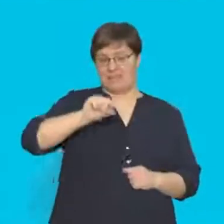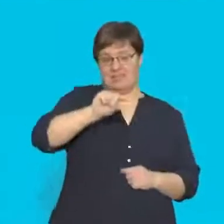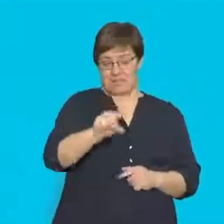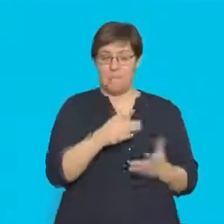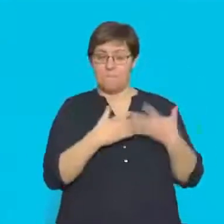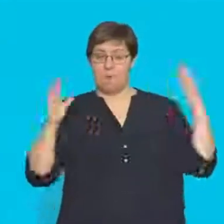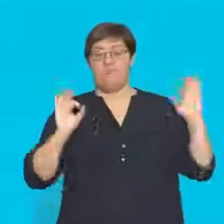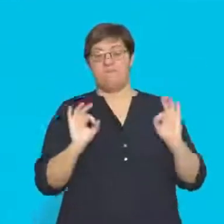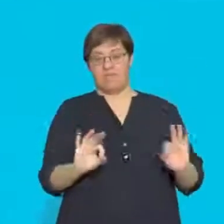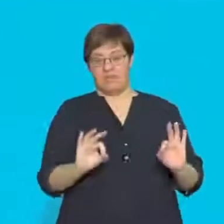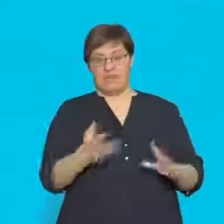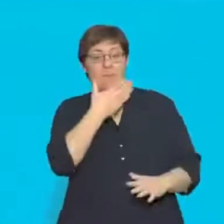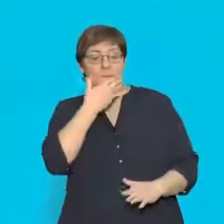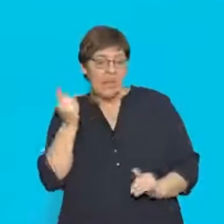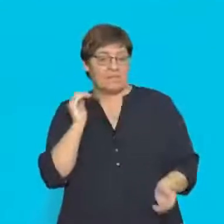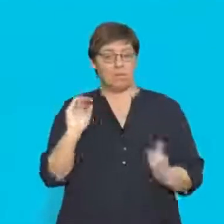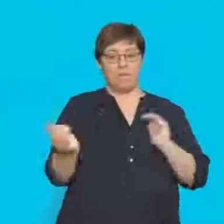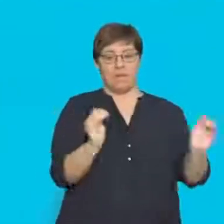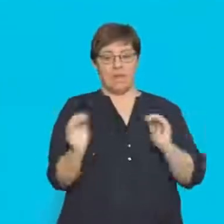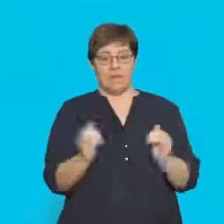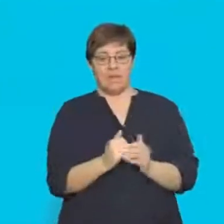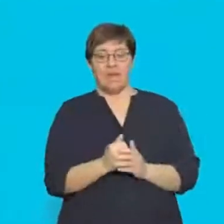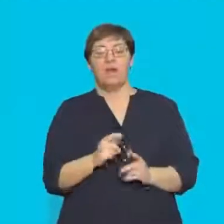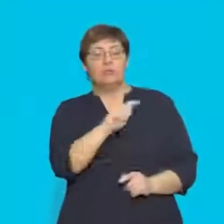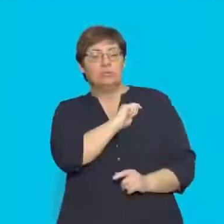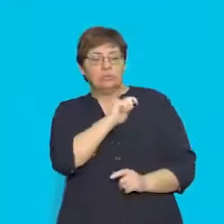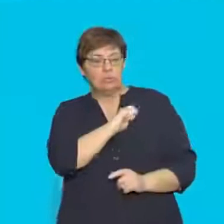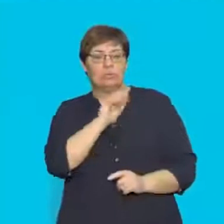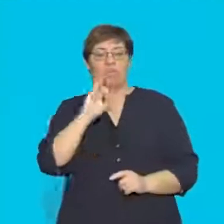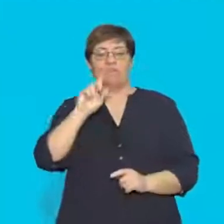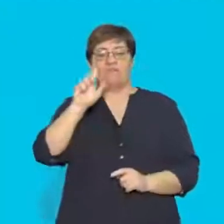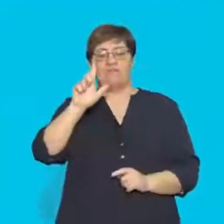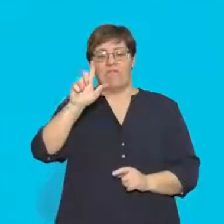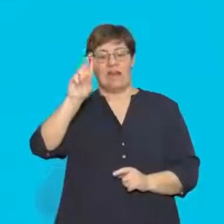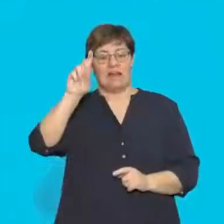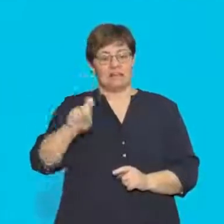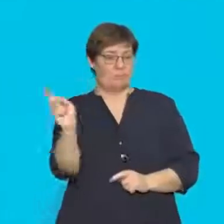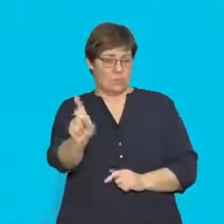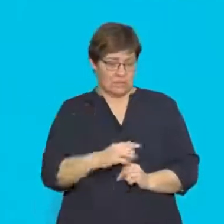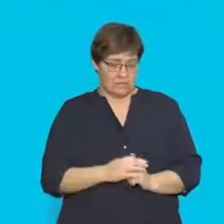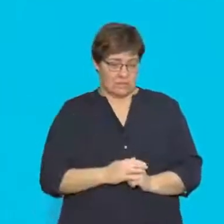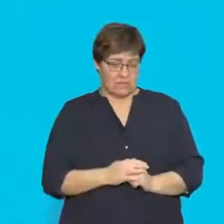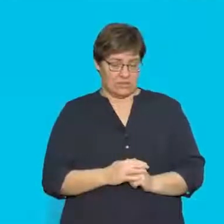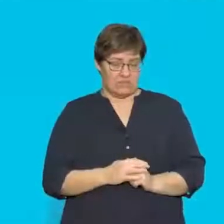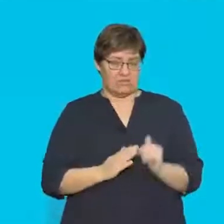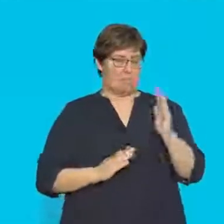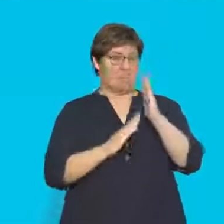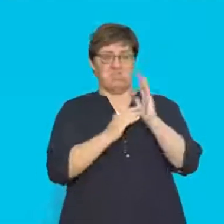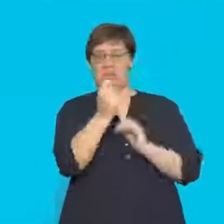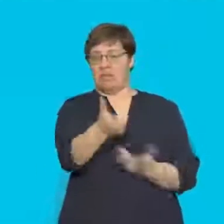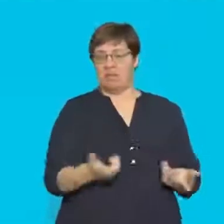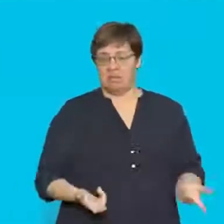most effective. It's the best way to compare what the actual flux is. Because if it's just hitting a little